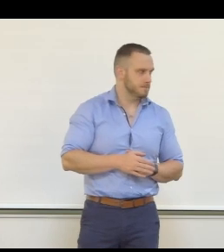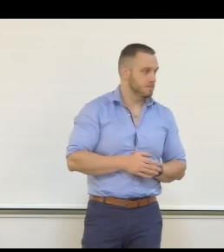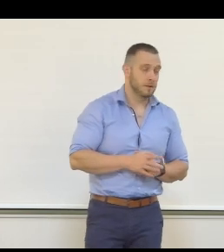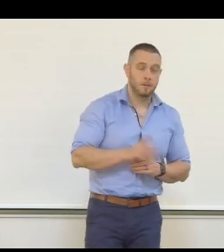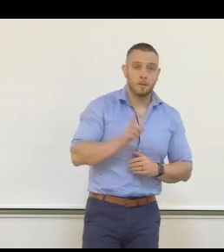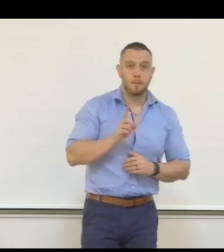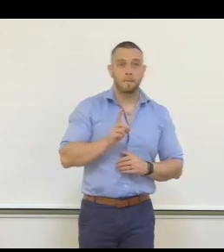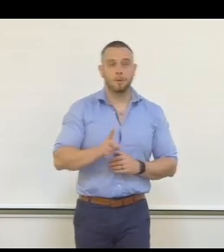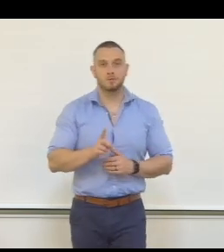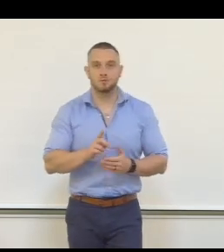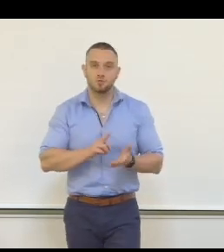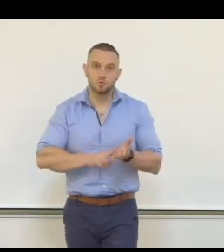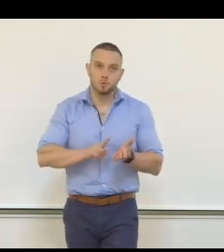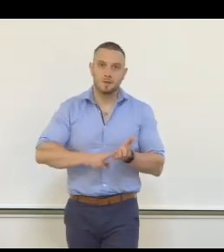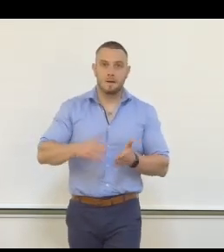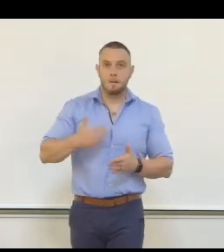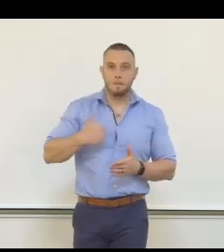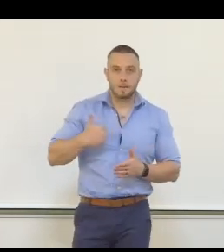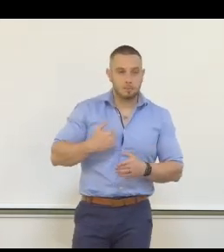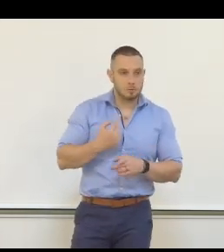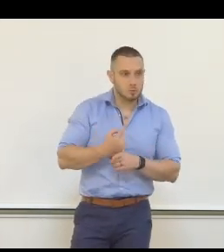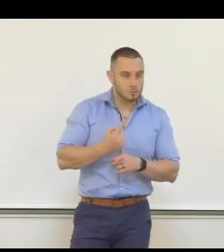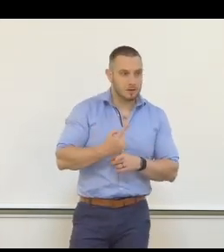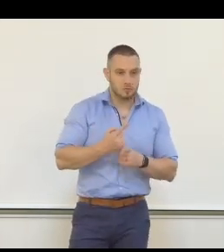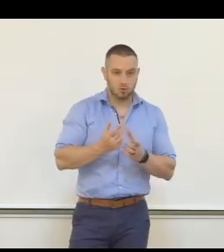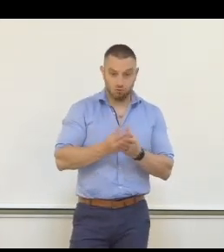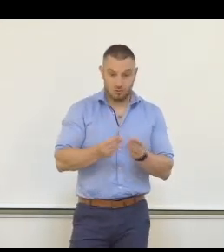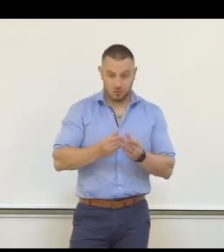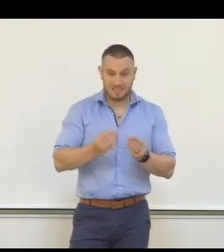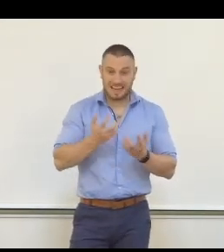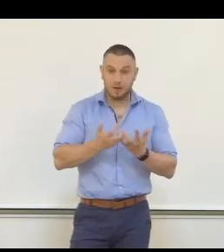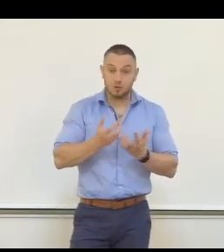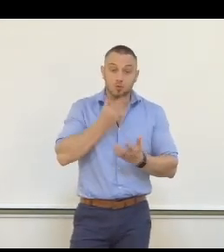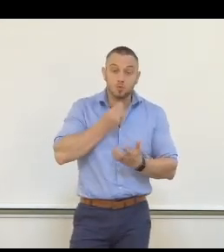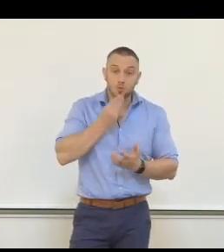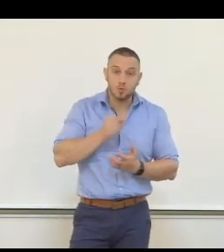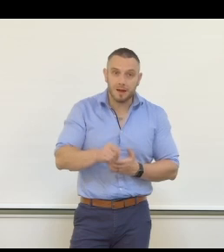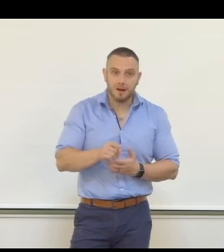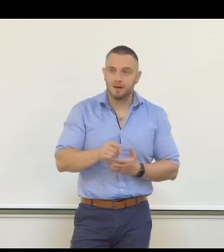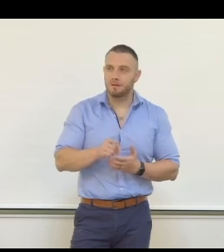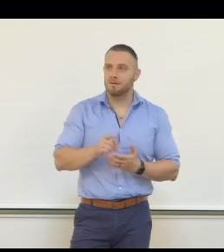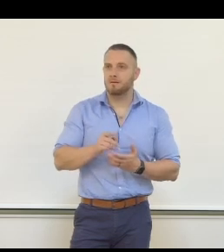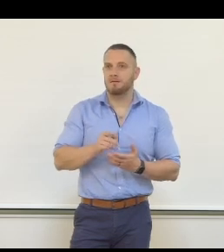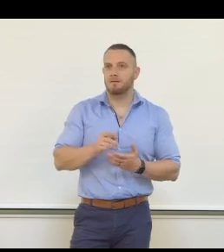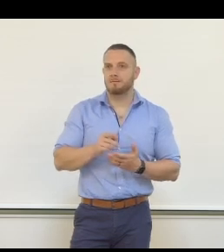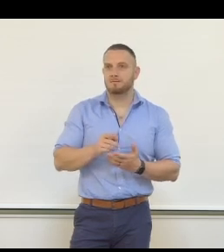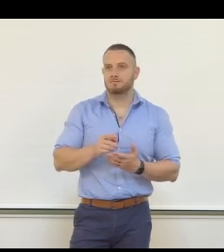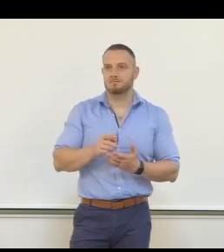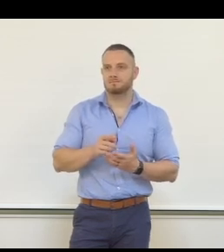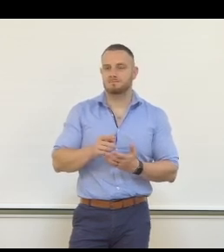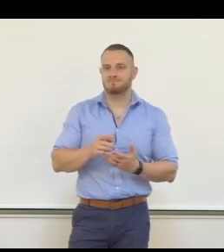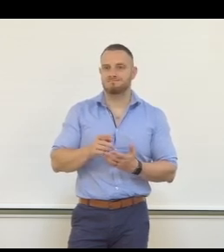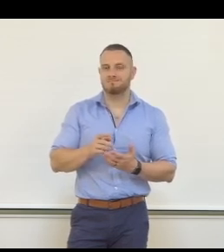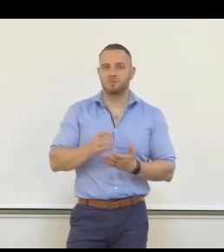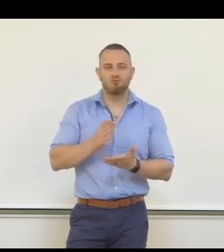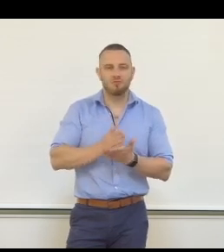thing is, typically when people are talking about in situ resource utilization, they don't actually talk about resource